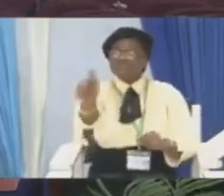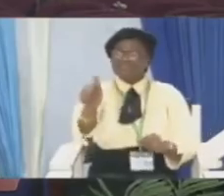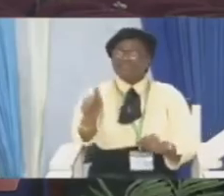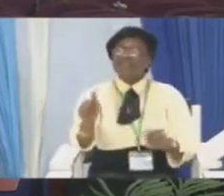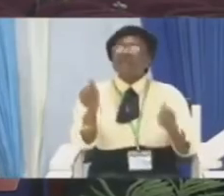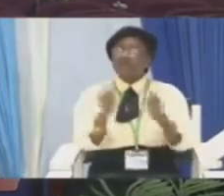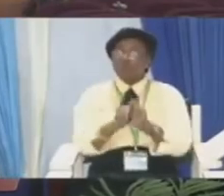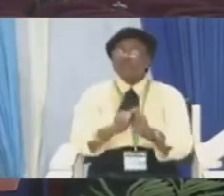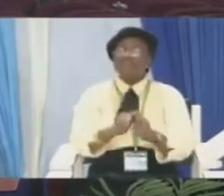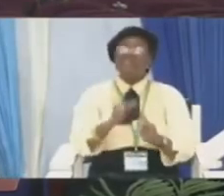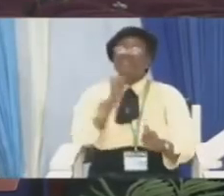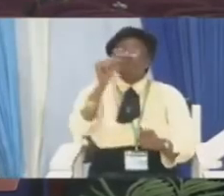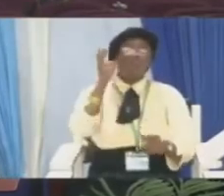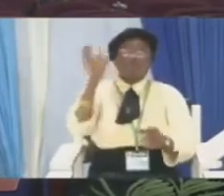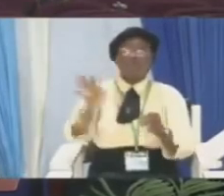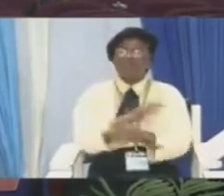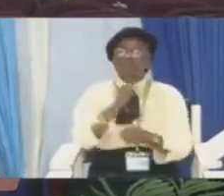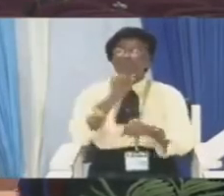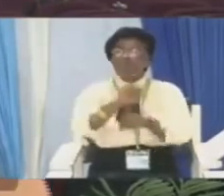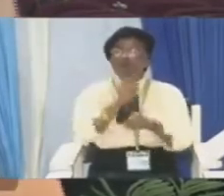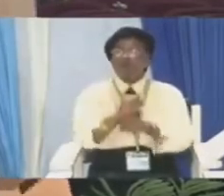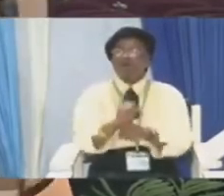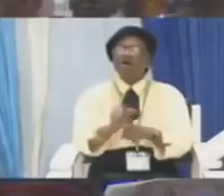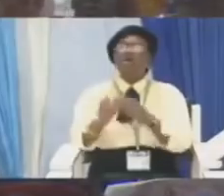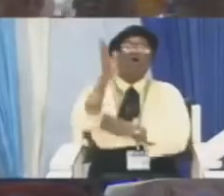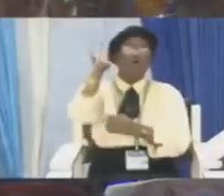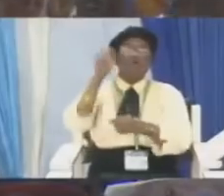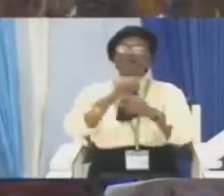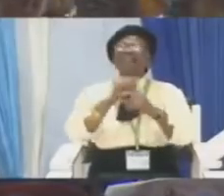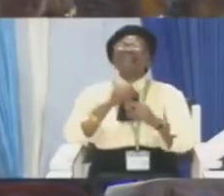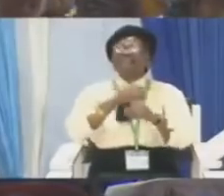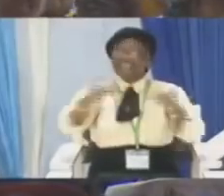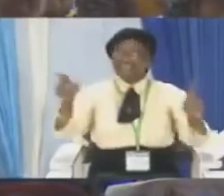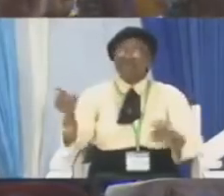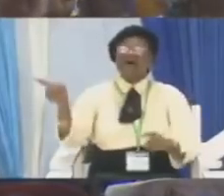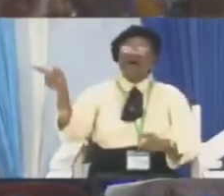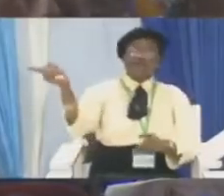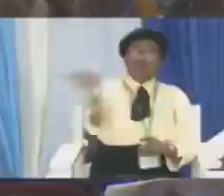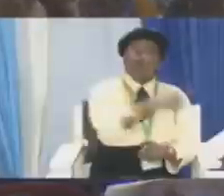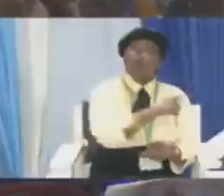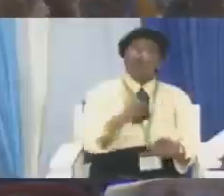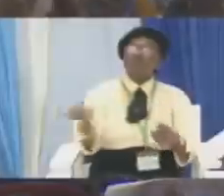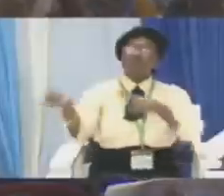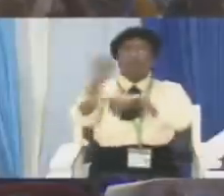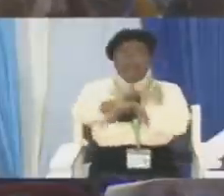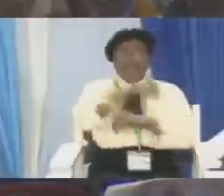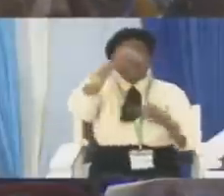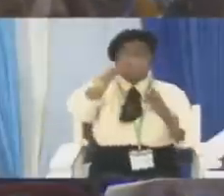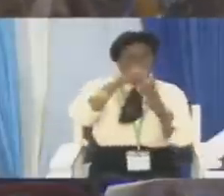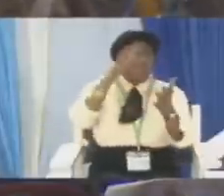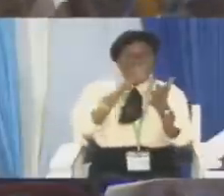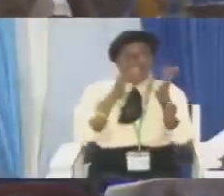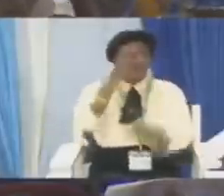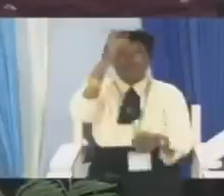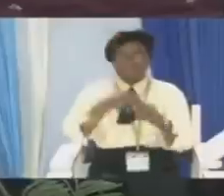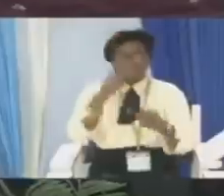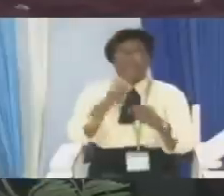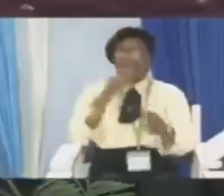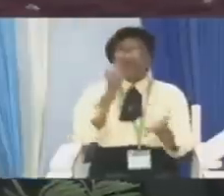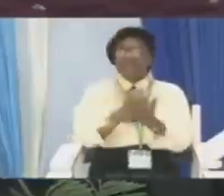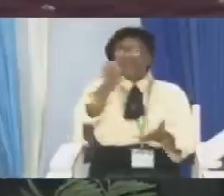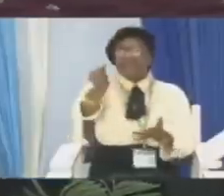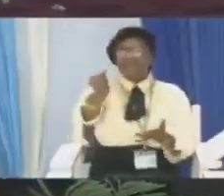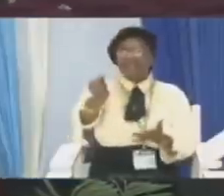unfruitful works, God will deliver you today. I said, God will deliver you in Jesus' name.